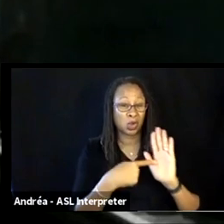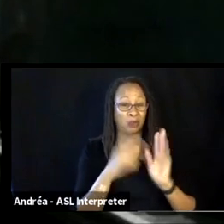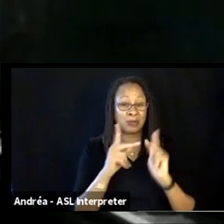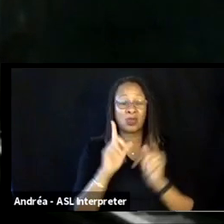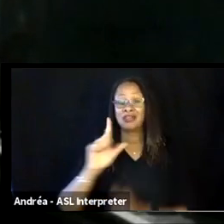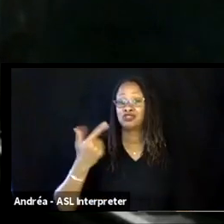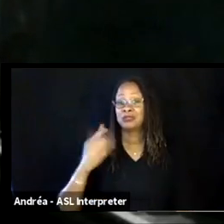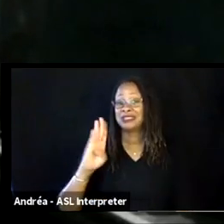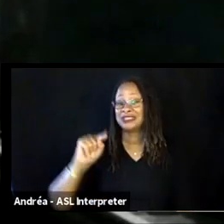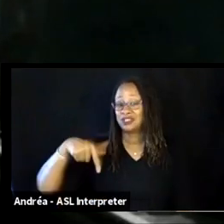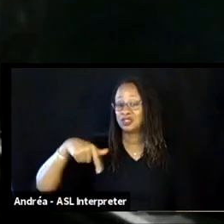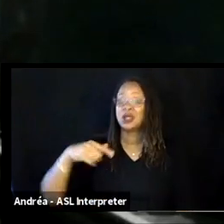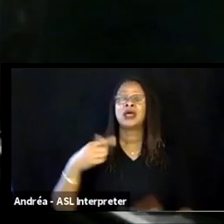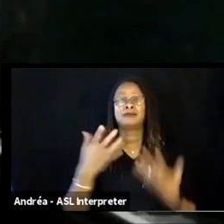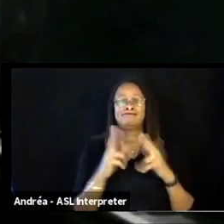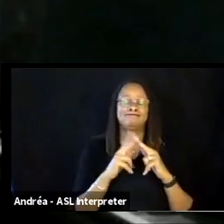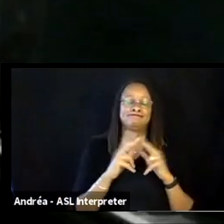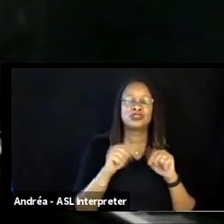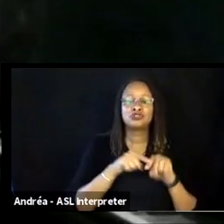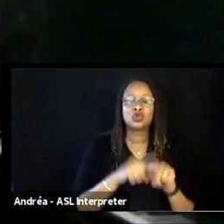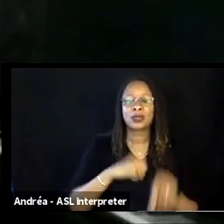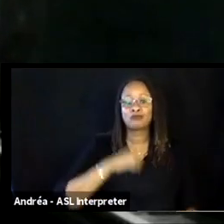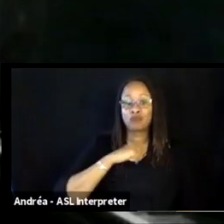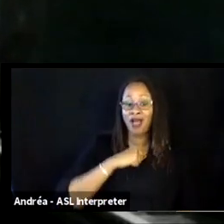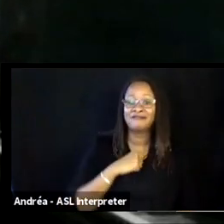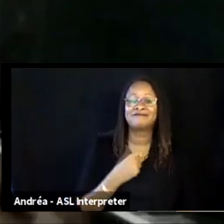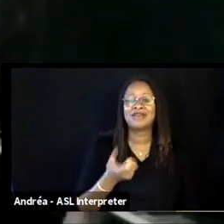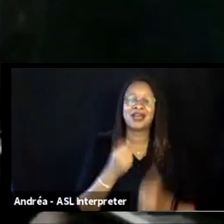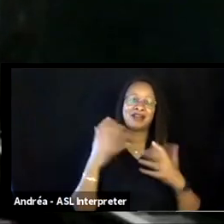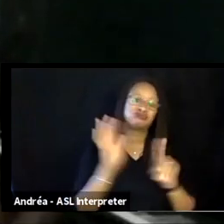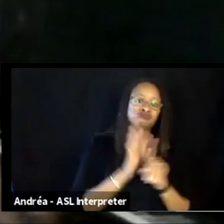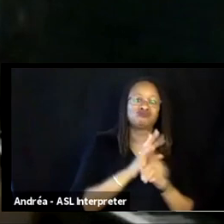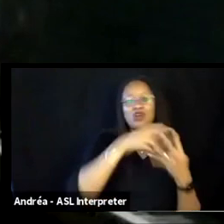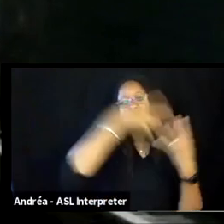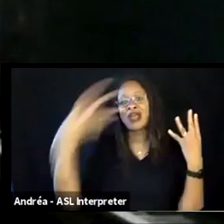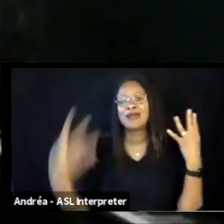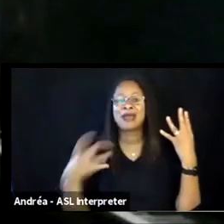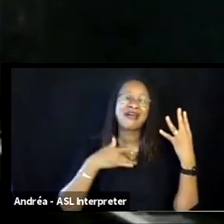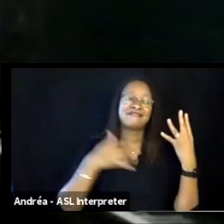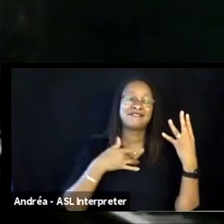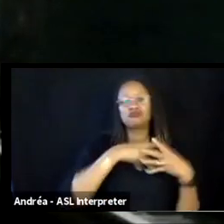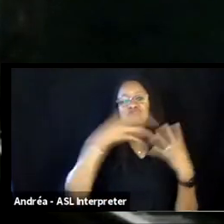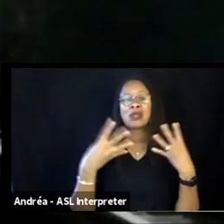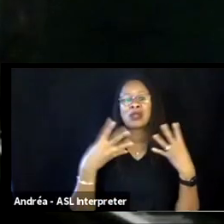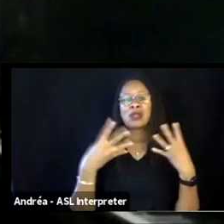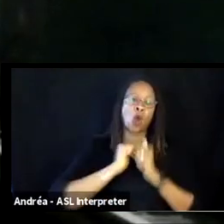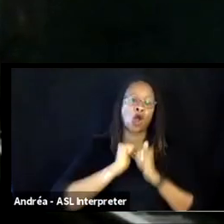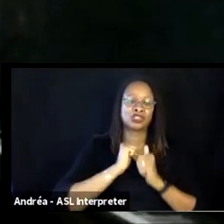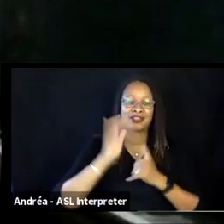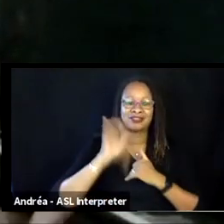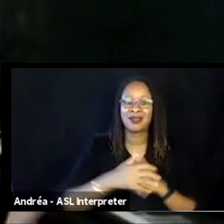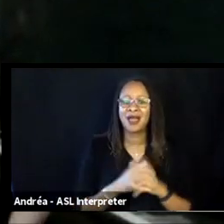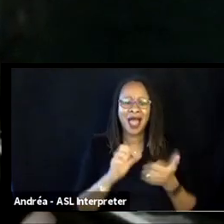LGBTQ community, it was either during Pride, so there were lots of, you know, rainbows, and it was feeling a little bit rainbow washing. So how